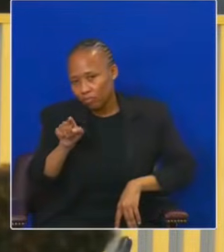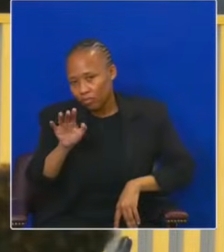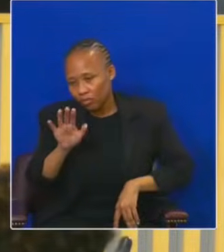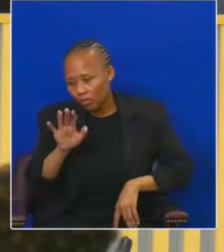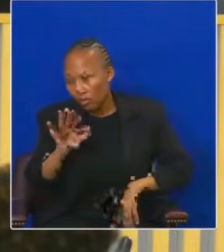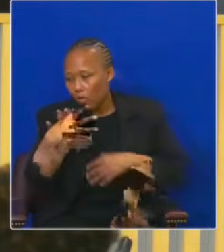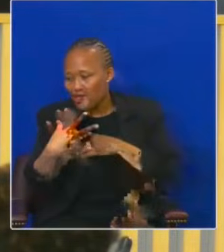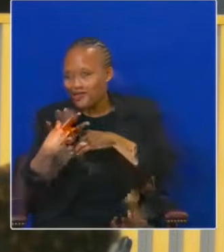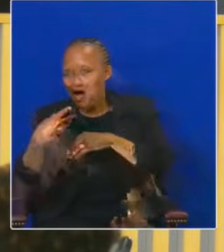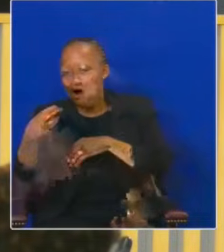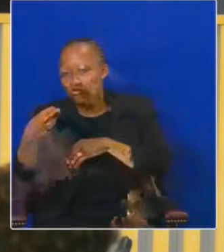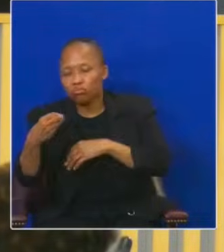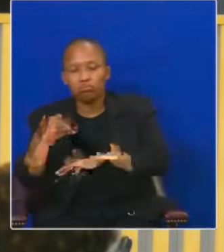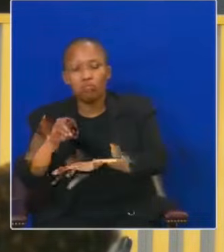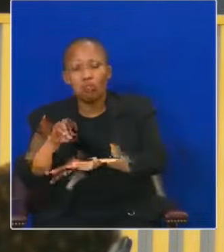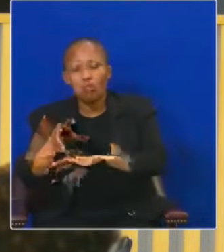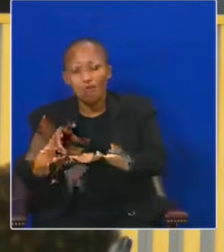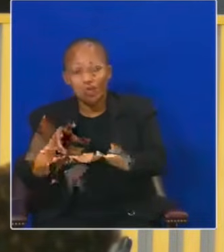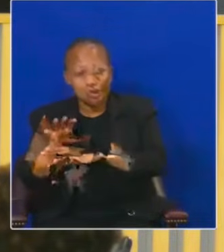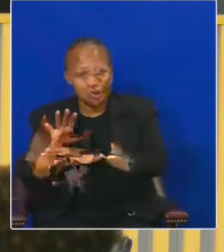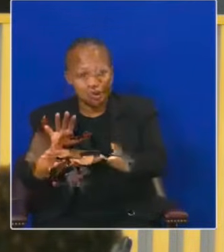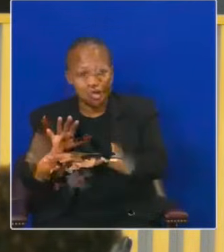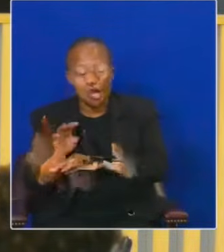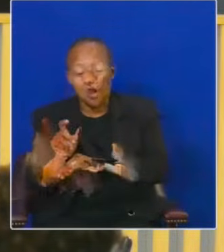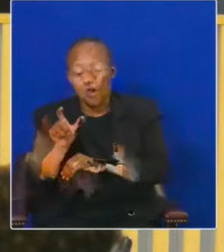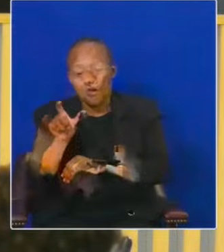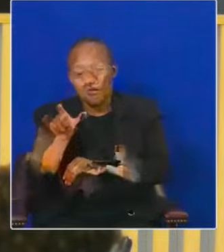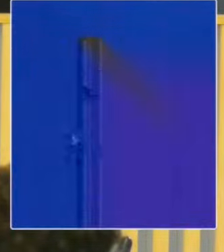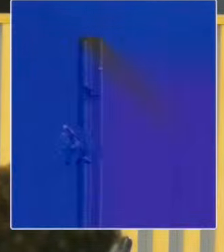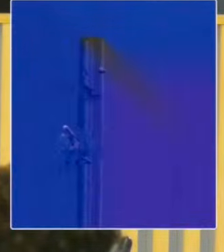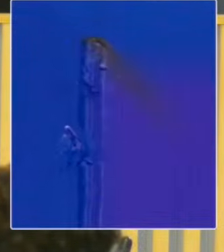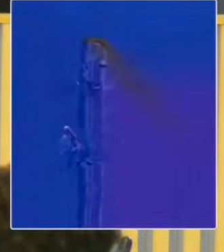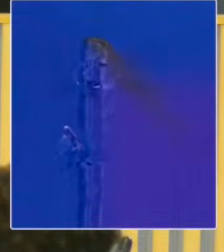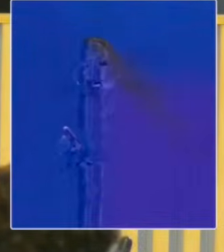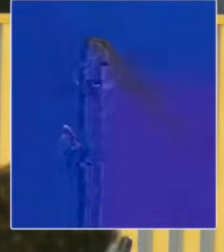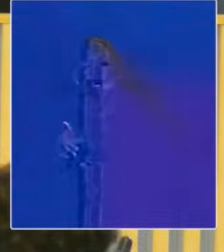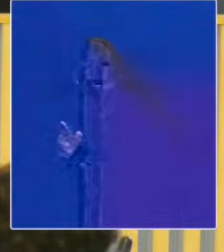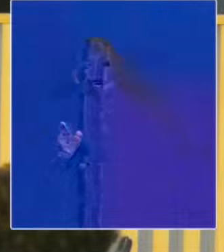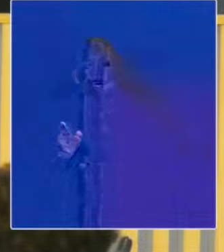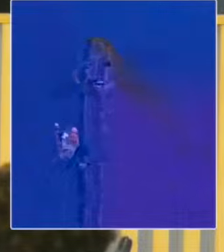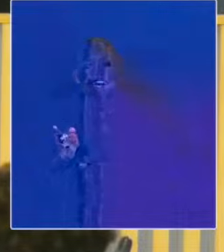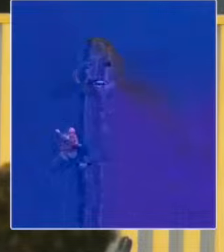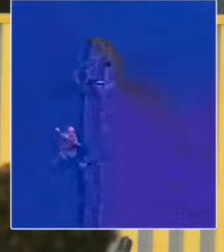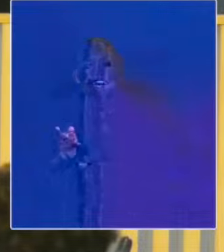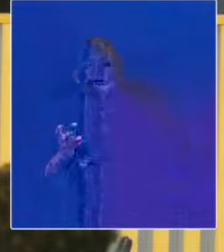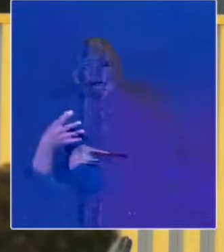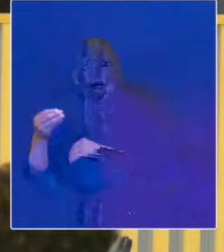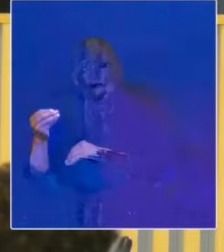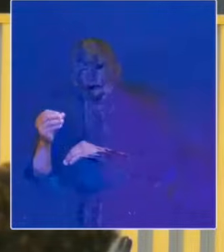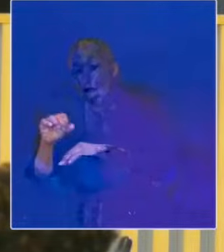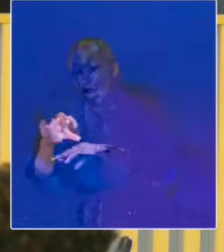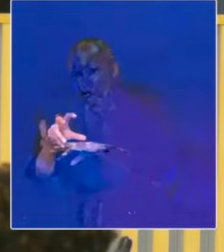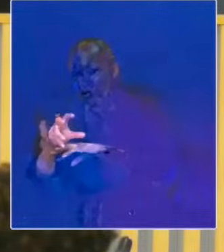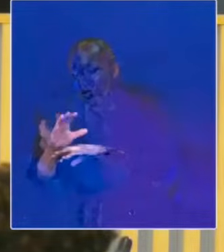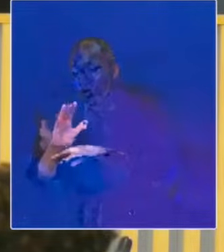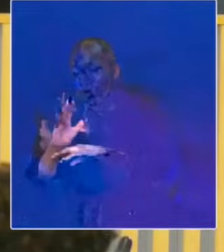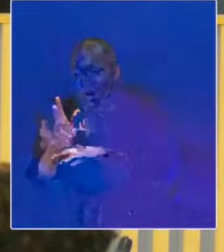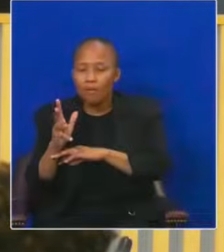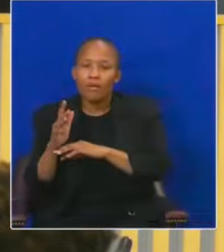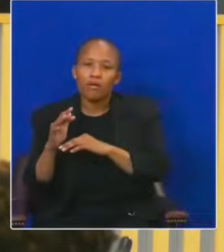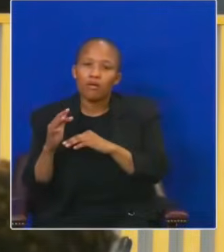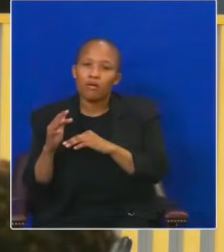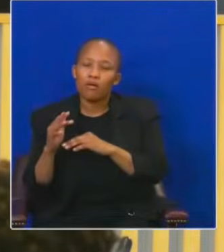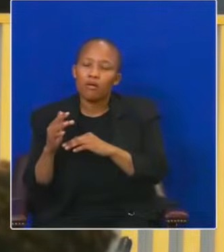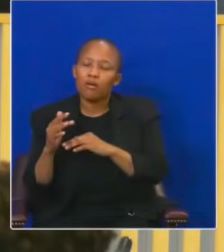and he would be glad if we could return on the 19th